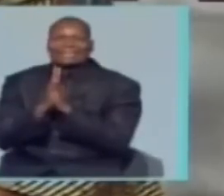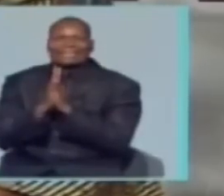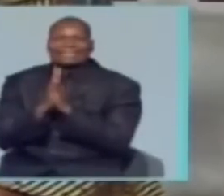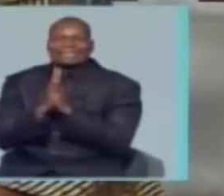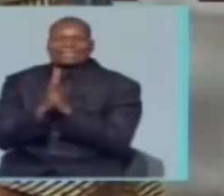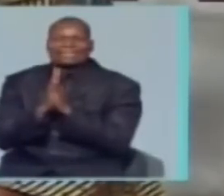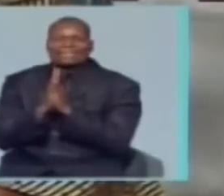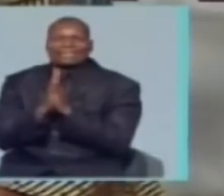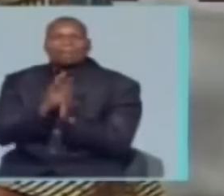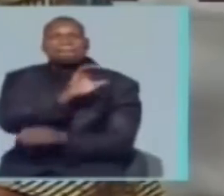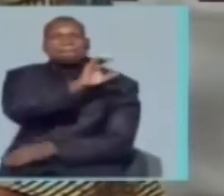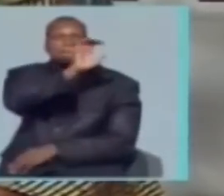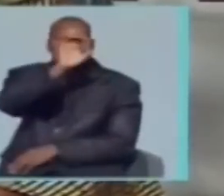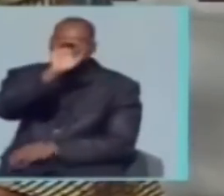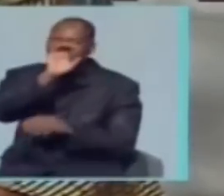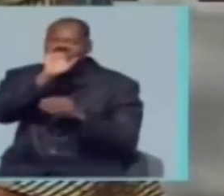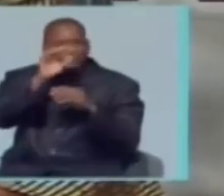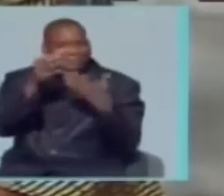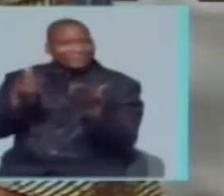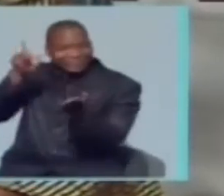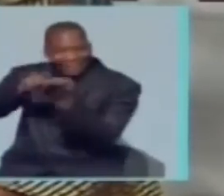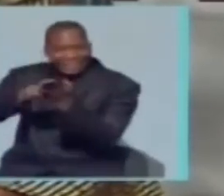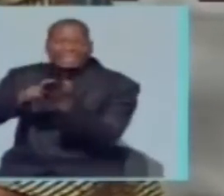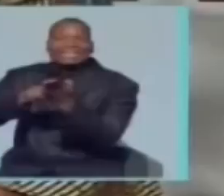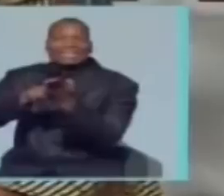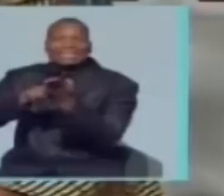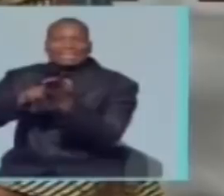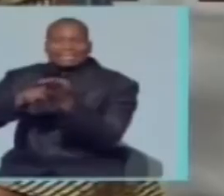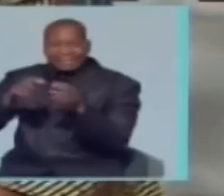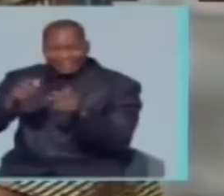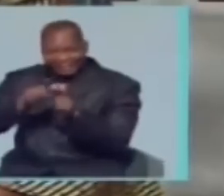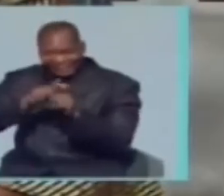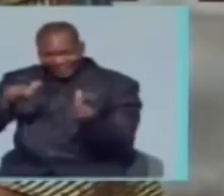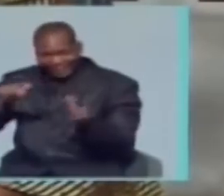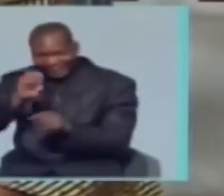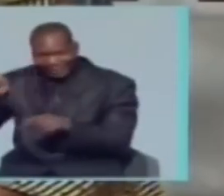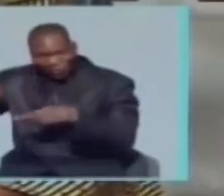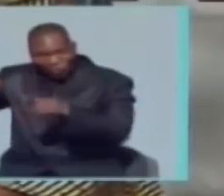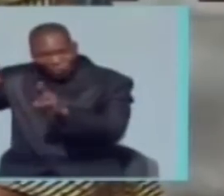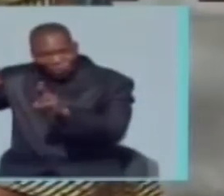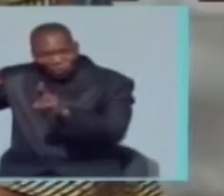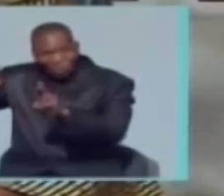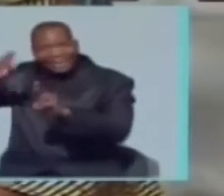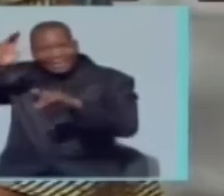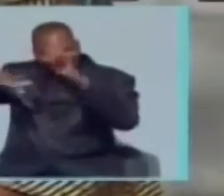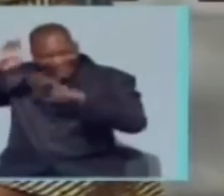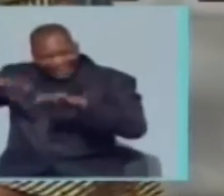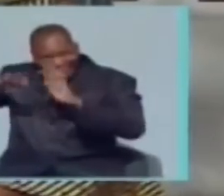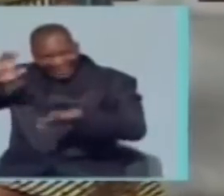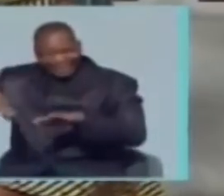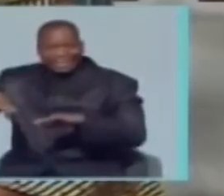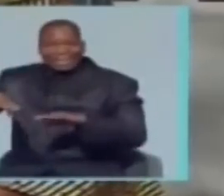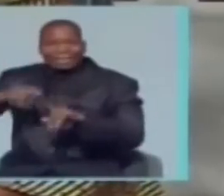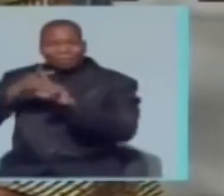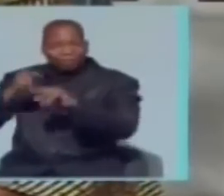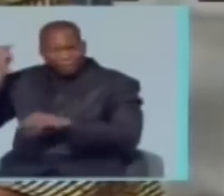parts of Lusaka today and along the greatest road where I was driving from Petauke.